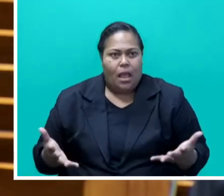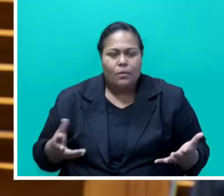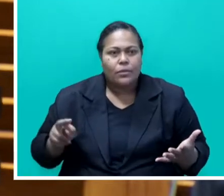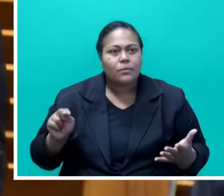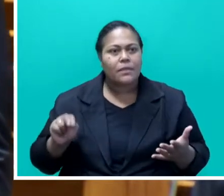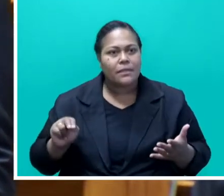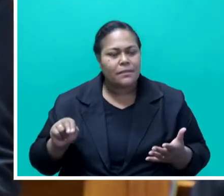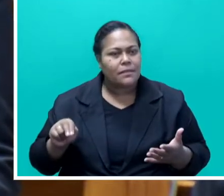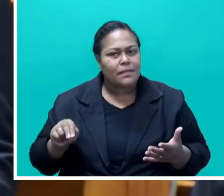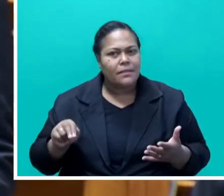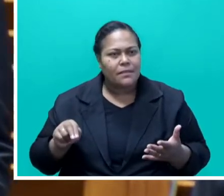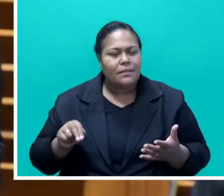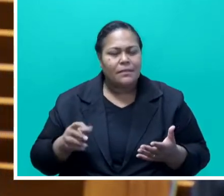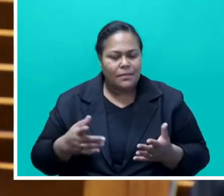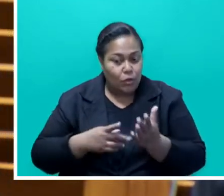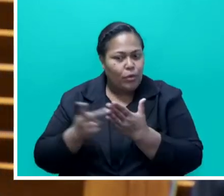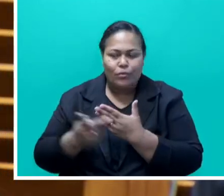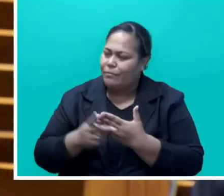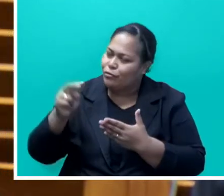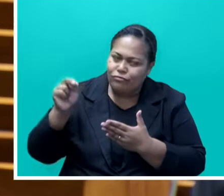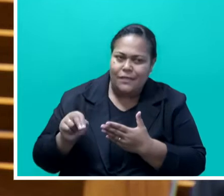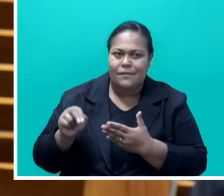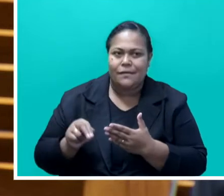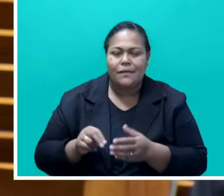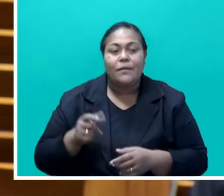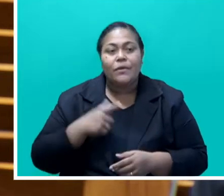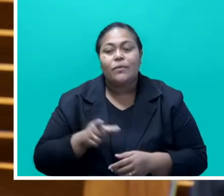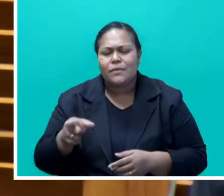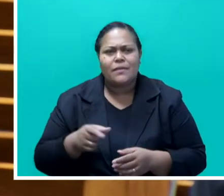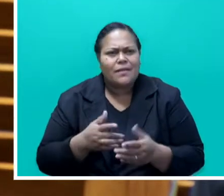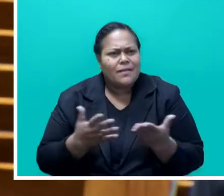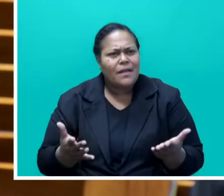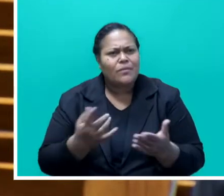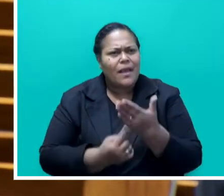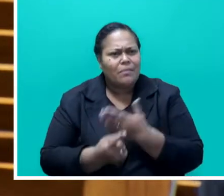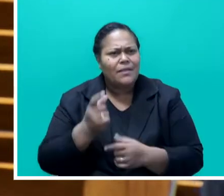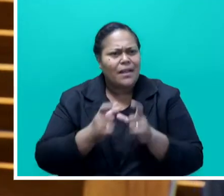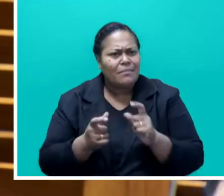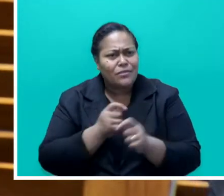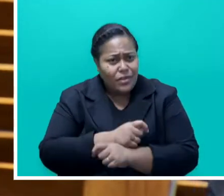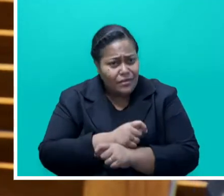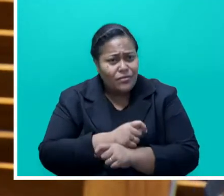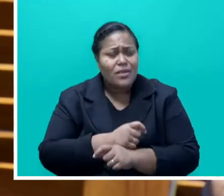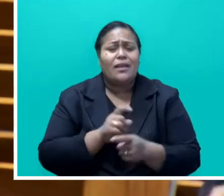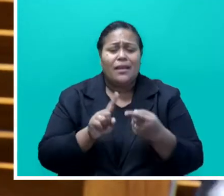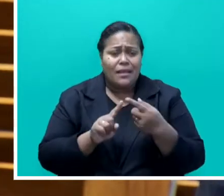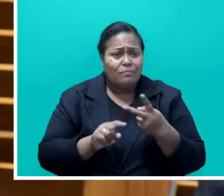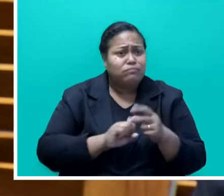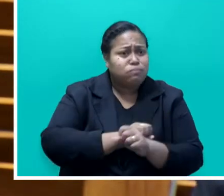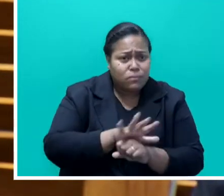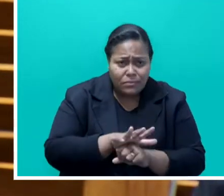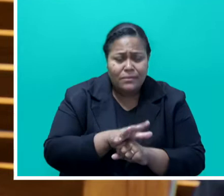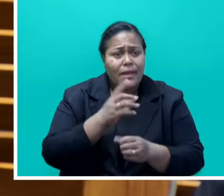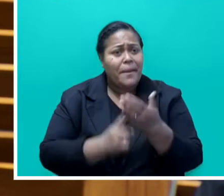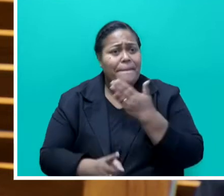a IHRDP needs to exist, sir. Amidst the current triggers of the climate change and the pandemic, we need